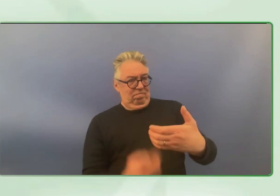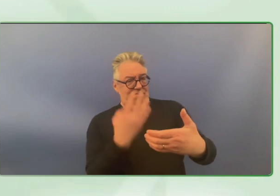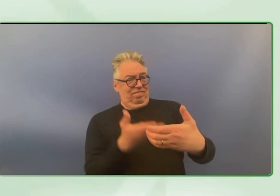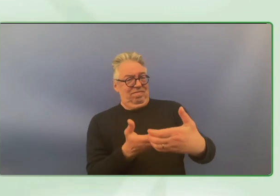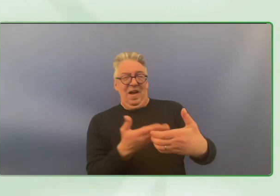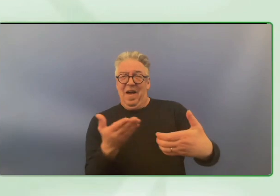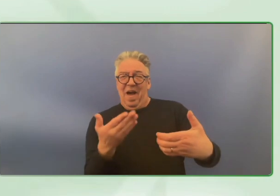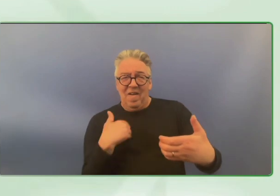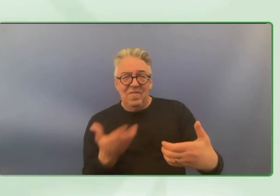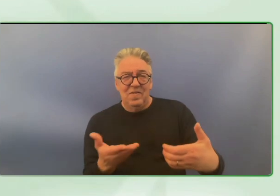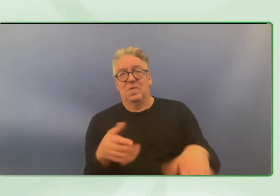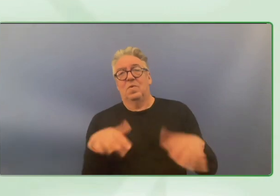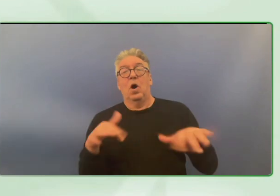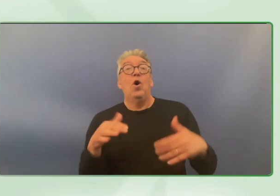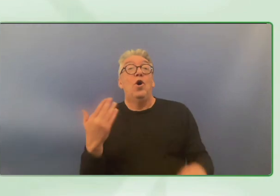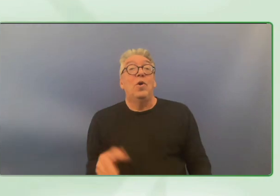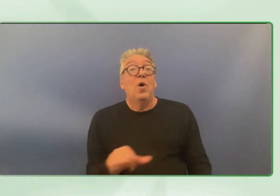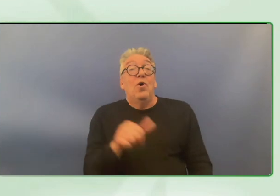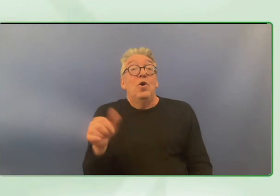and hear your story.